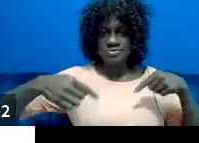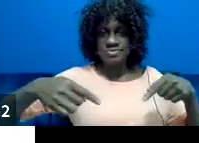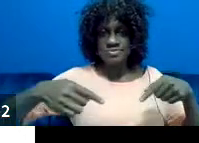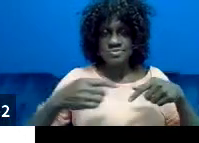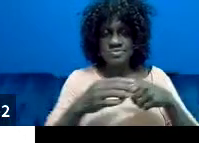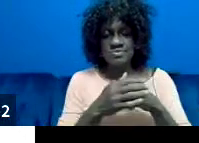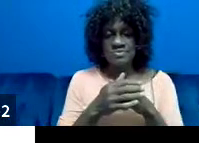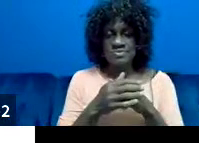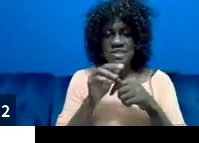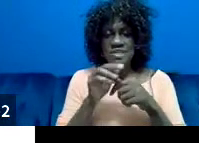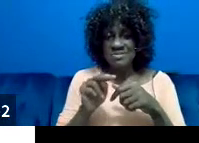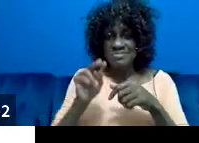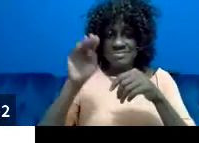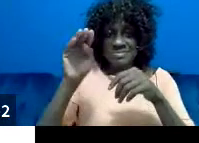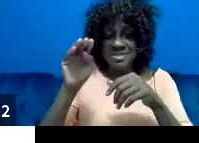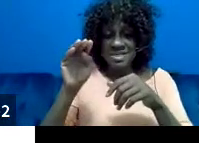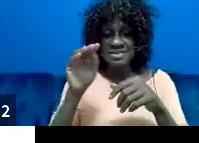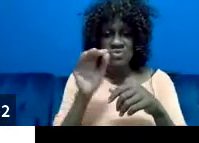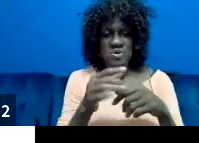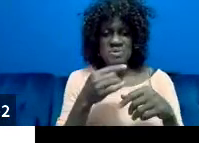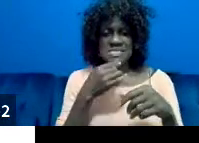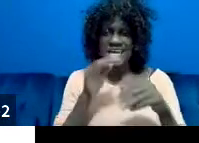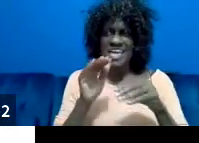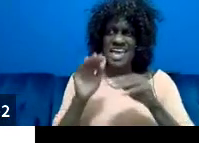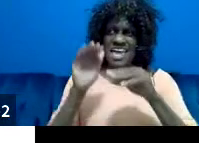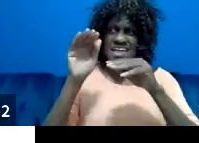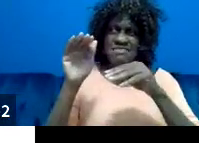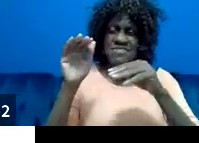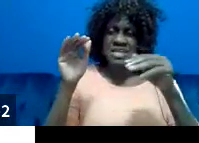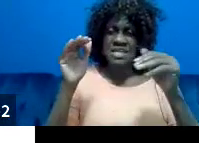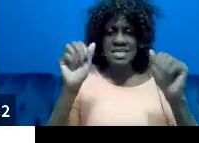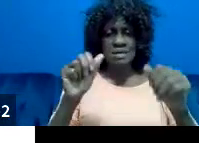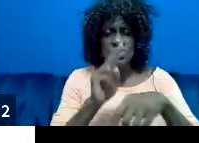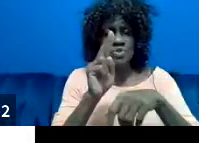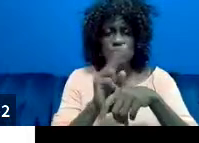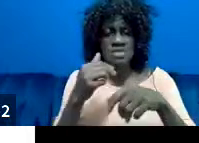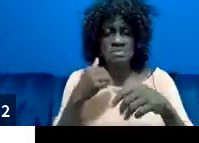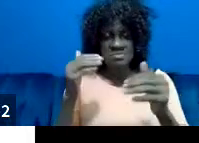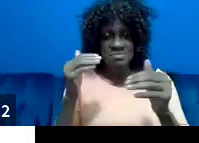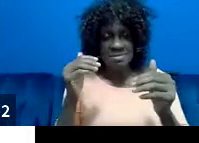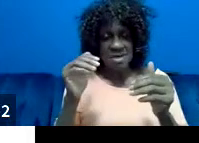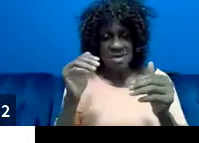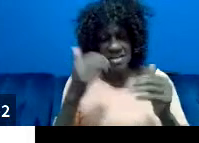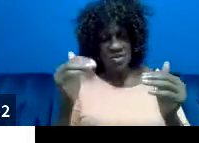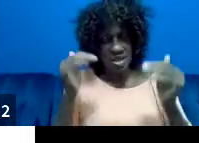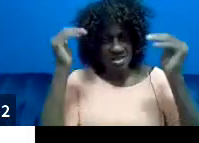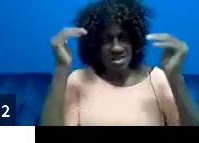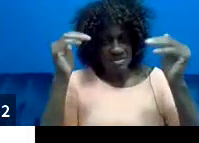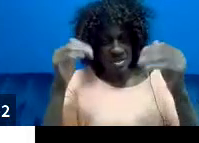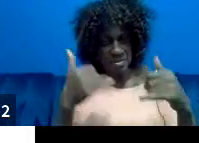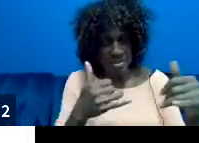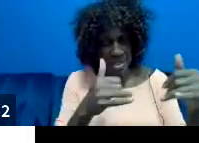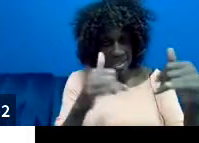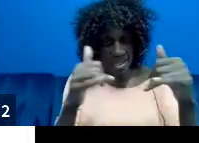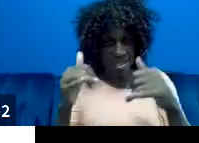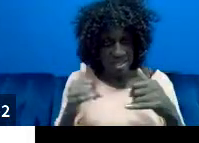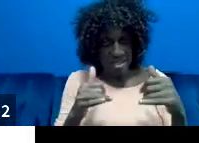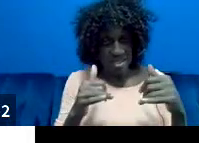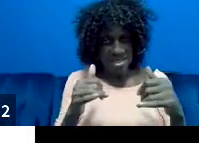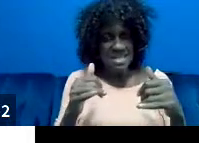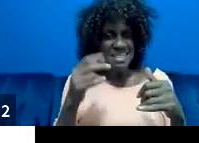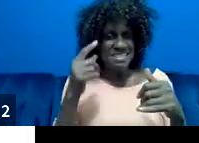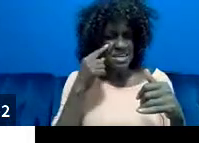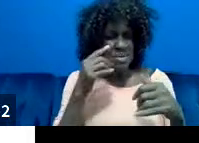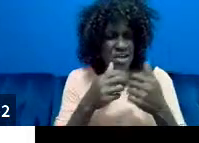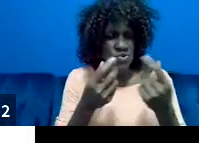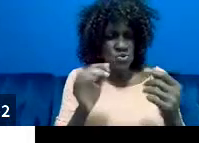In the elevated play component requirements, we say an elevated play component can be used to connect other elevated play components. Okay, think about how this is